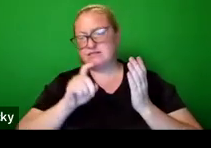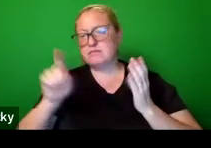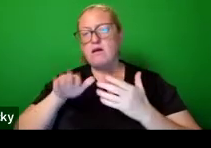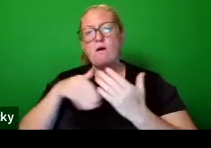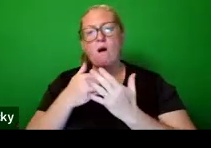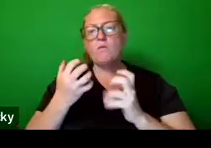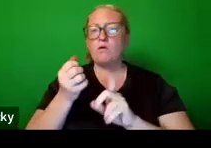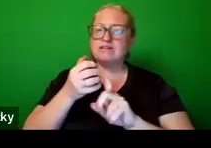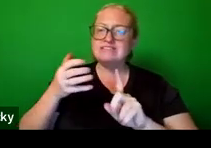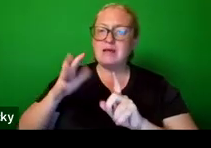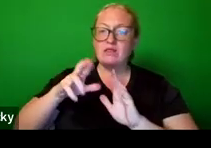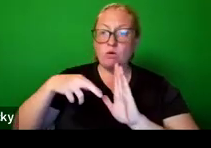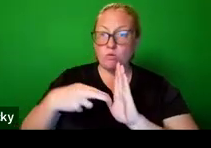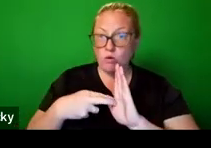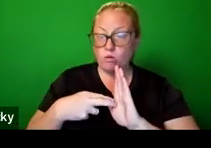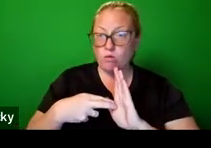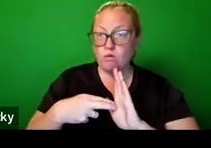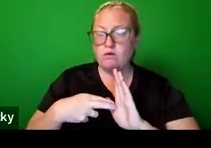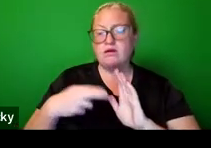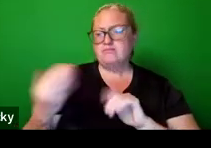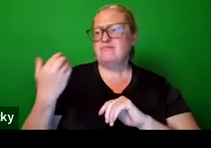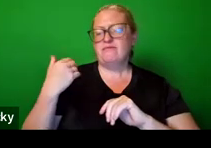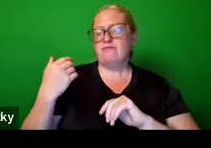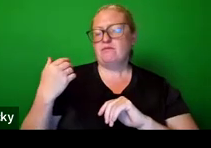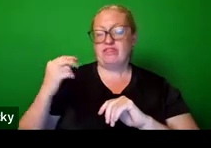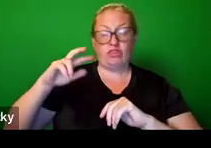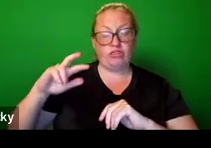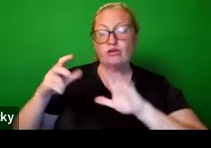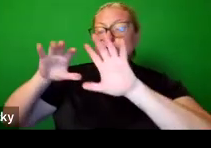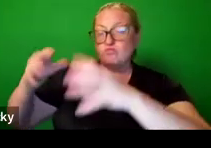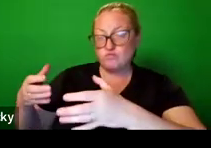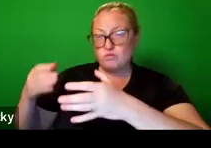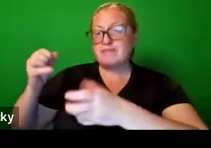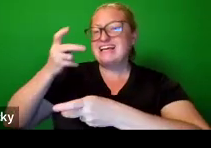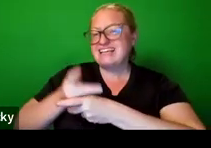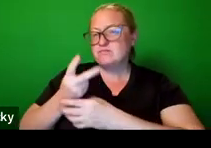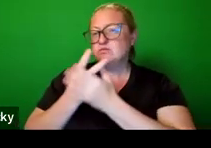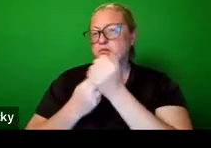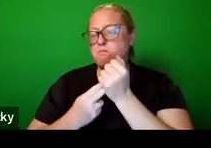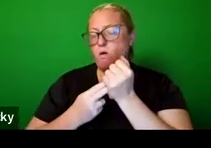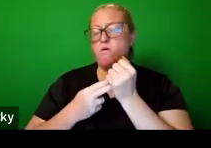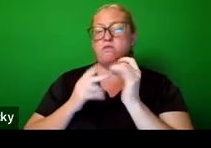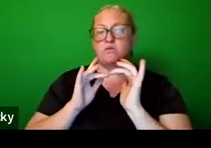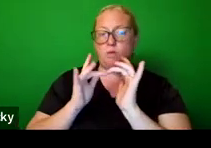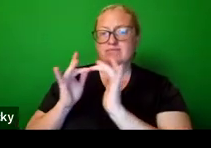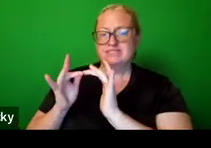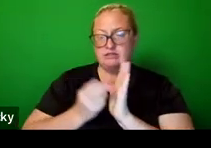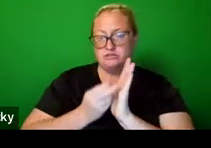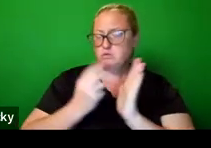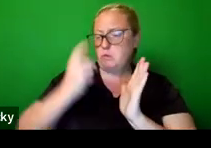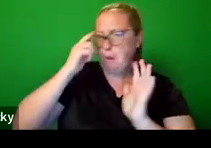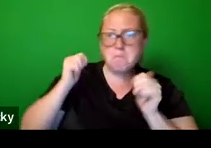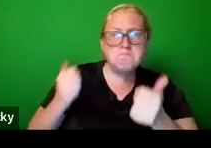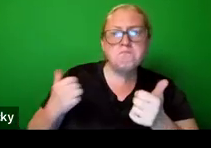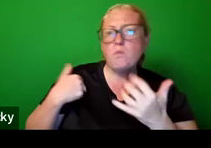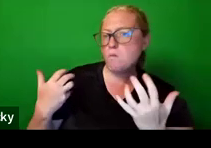role from a traditional verification. This is a third party that keeps both sites honest, right? We thought that sounds good, we want